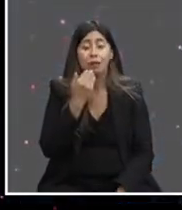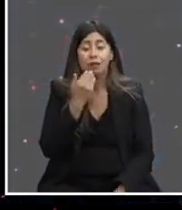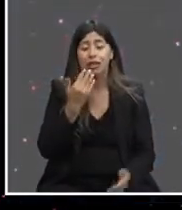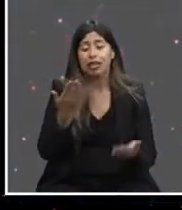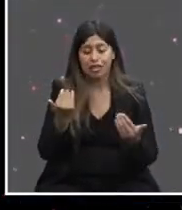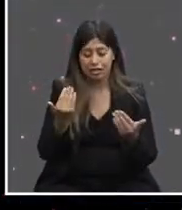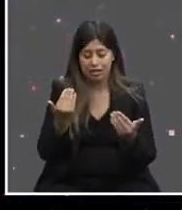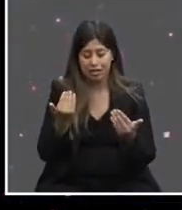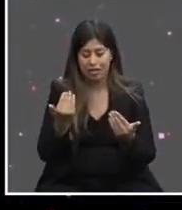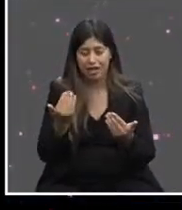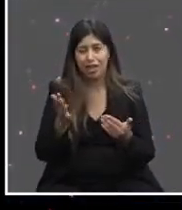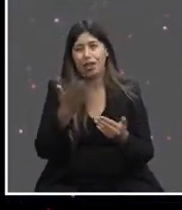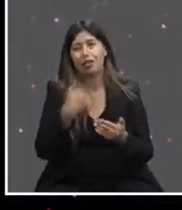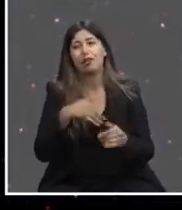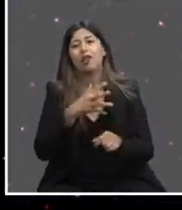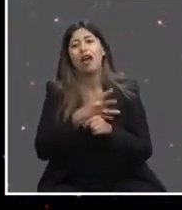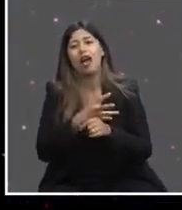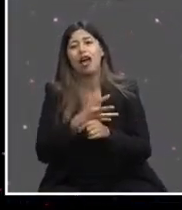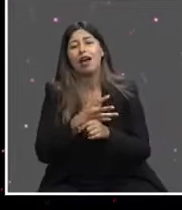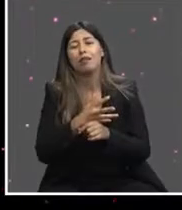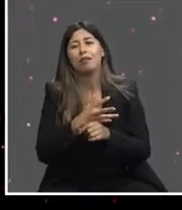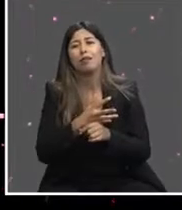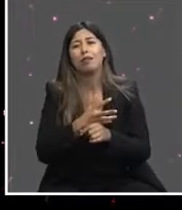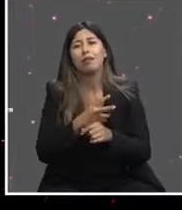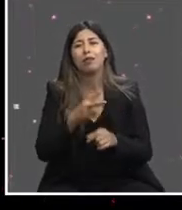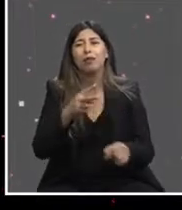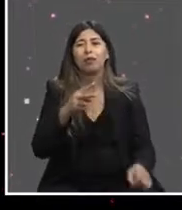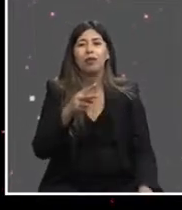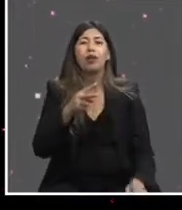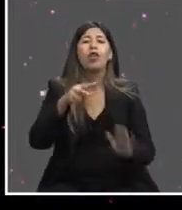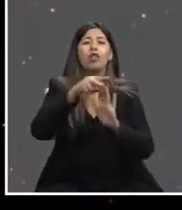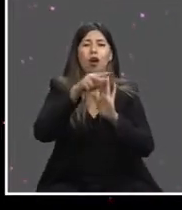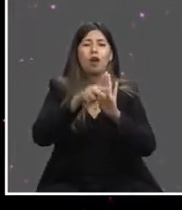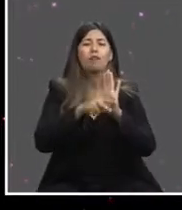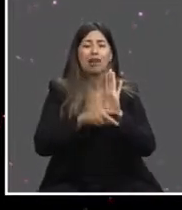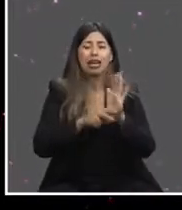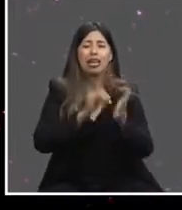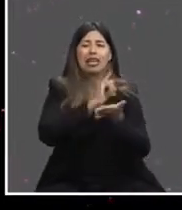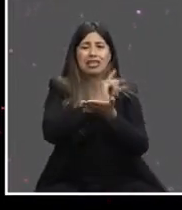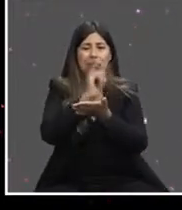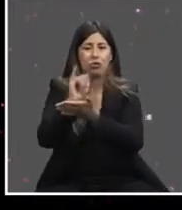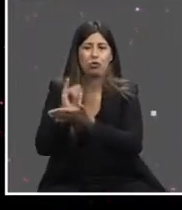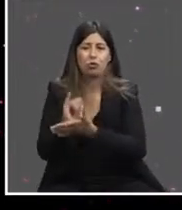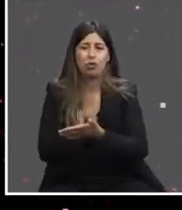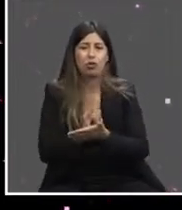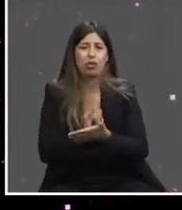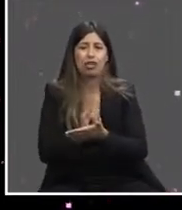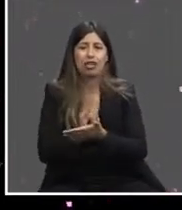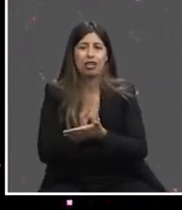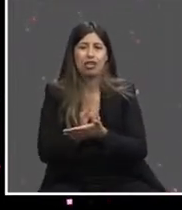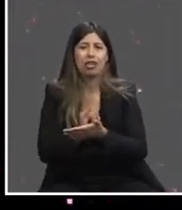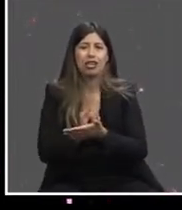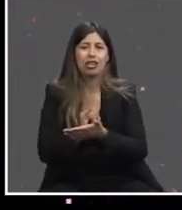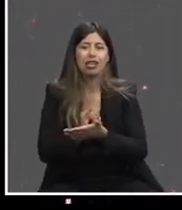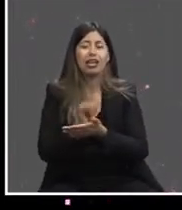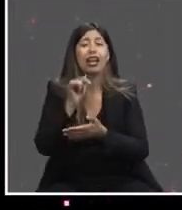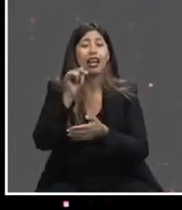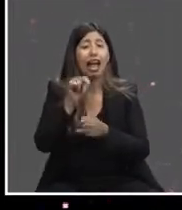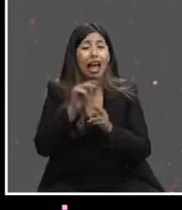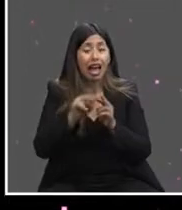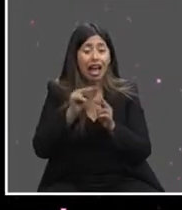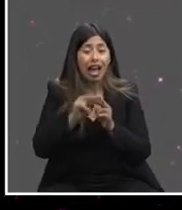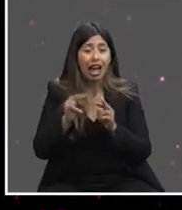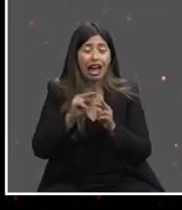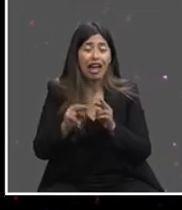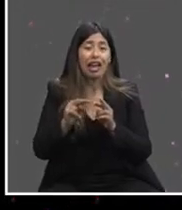ensure existential risk stays low forever. This really is within our power. There